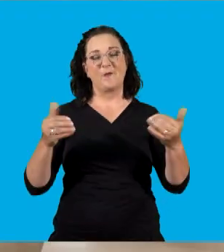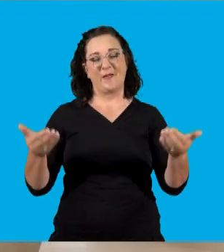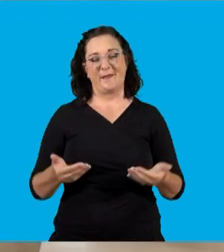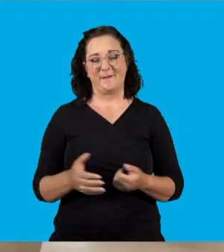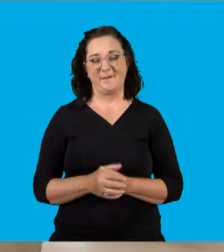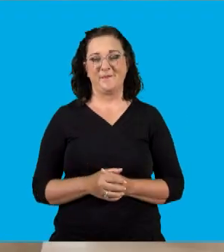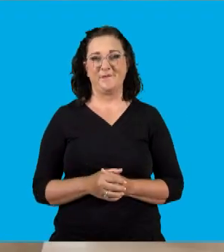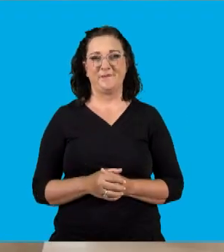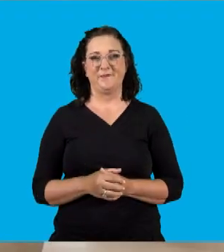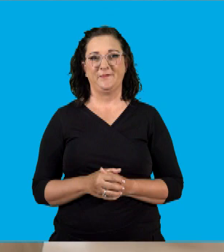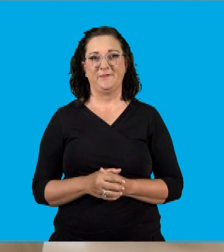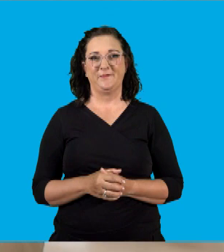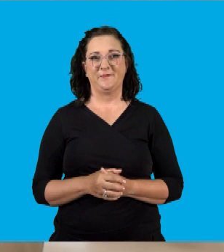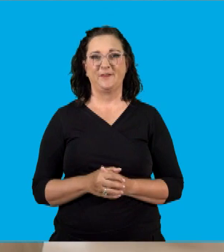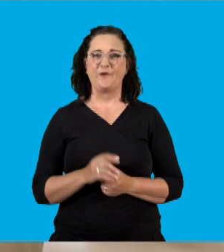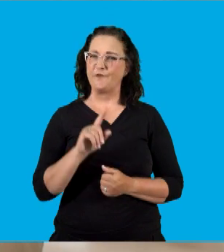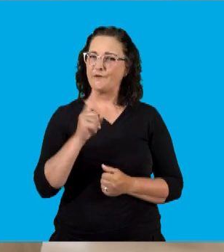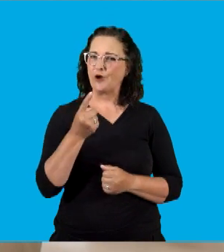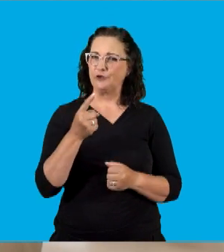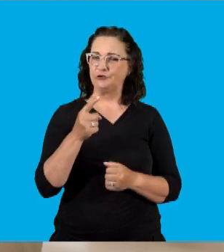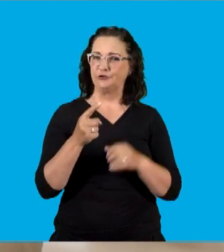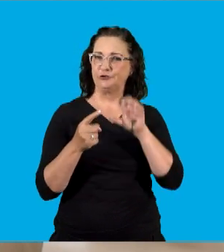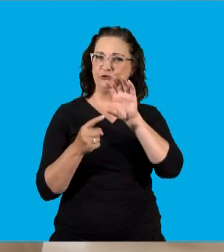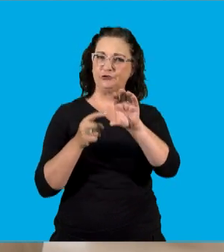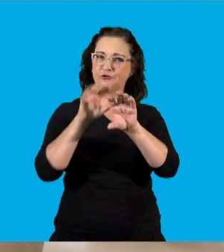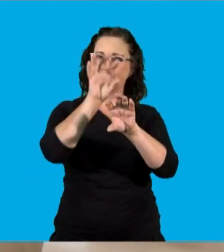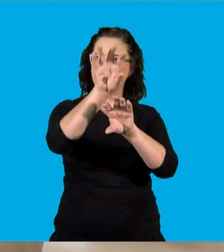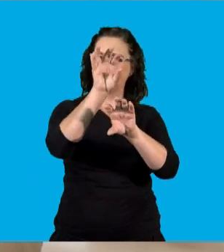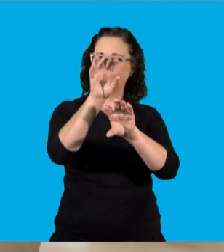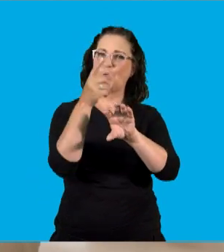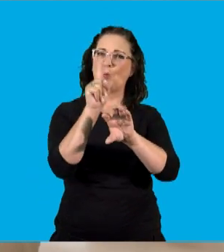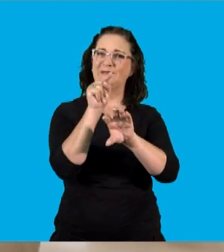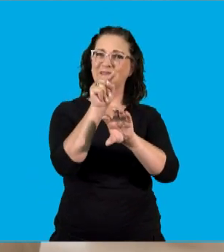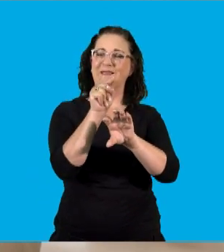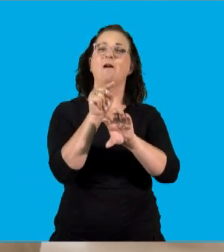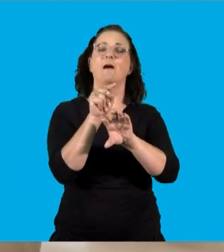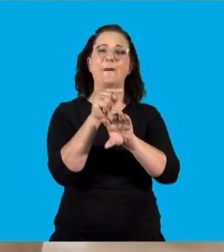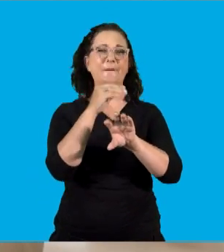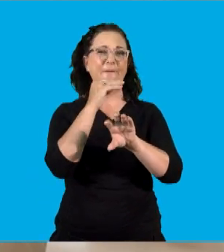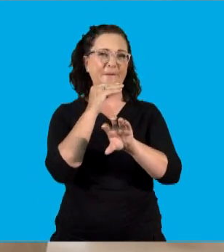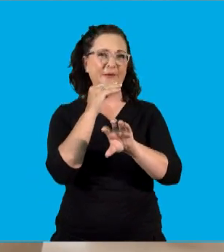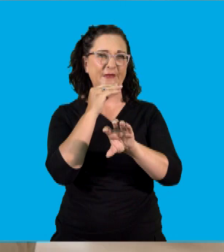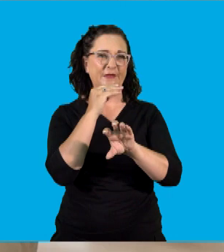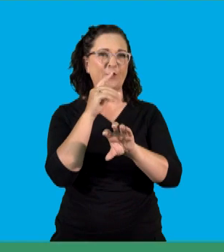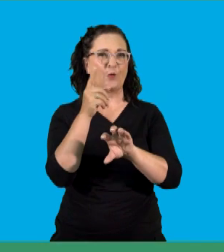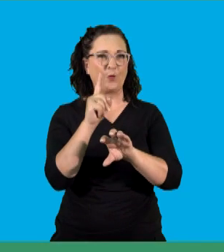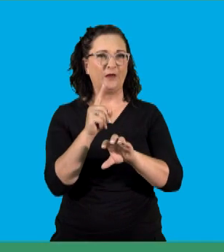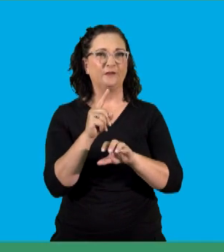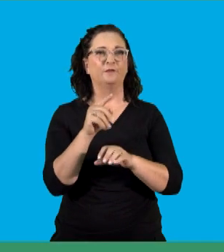Welcome back, grade 10s. Now let's look at our first concept, which is the meaning of socio-economic